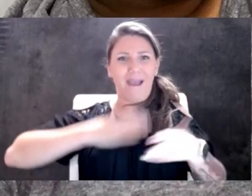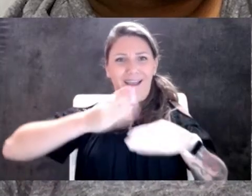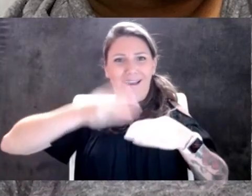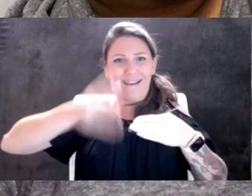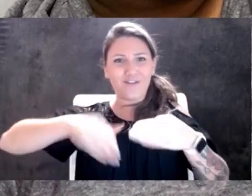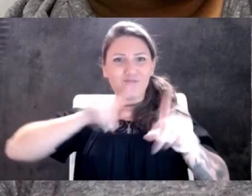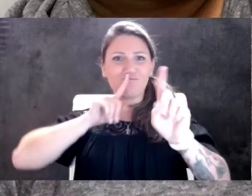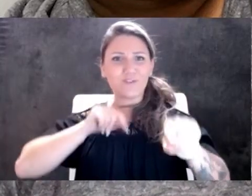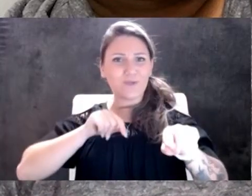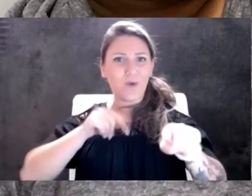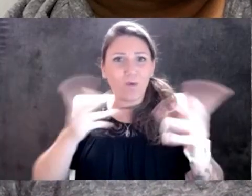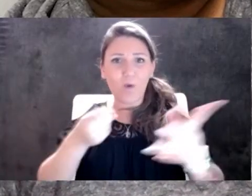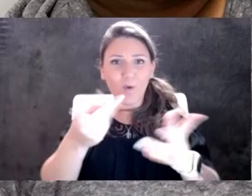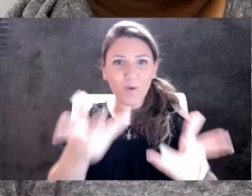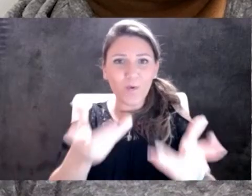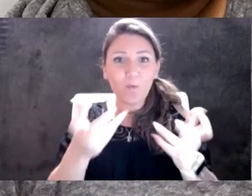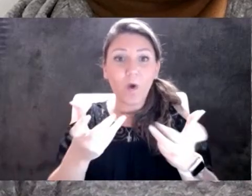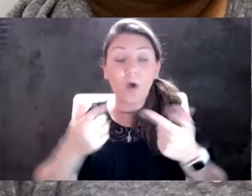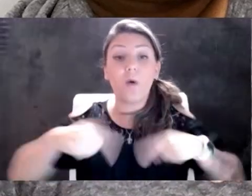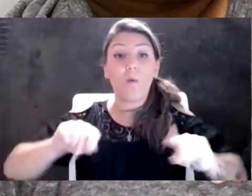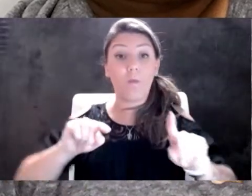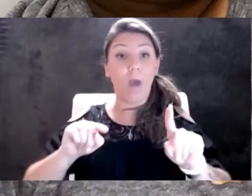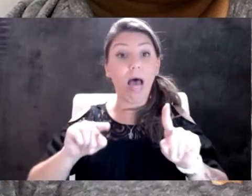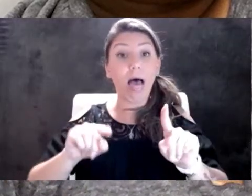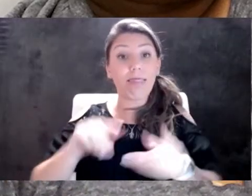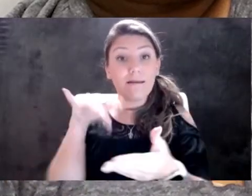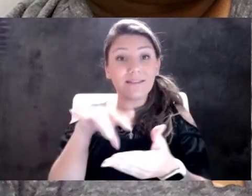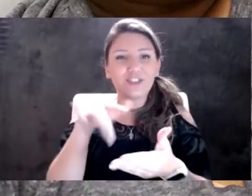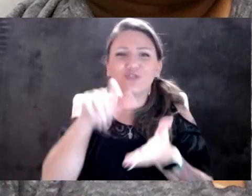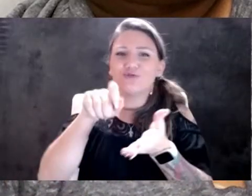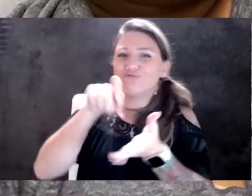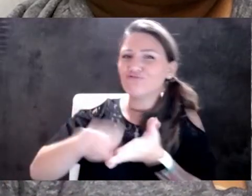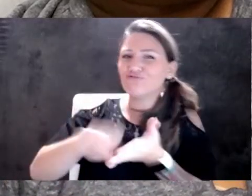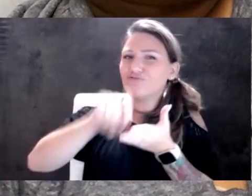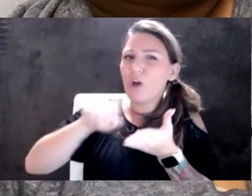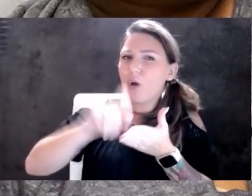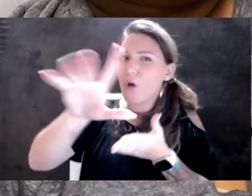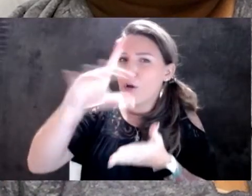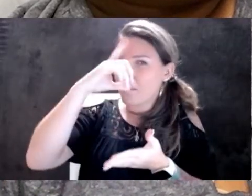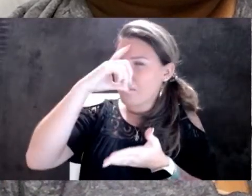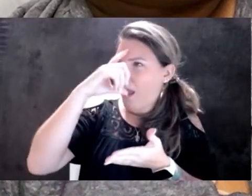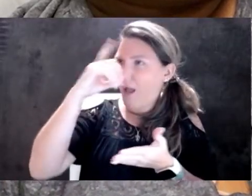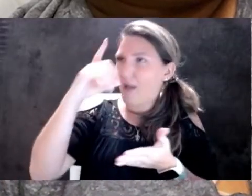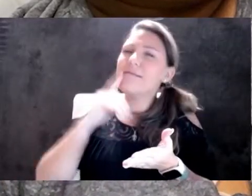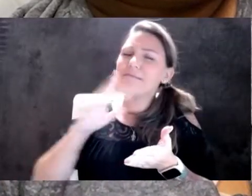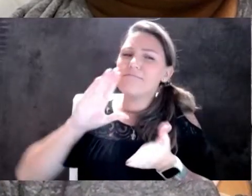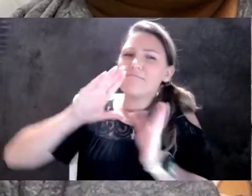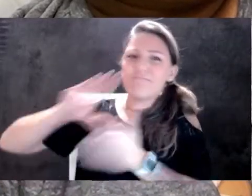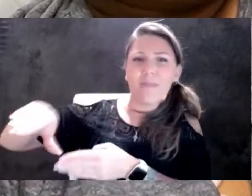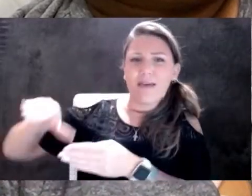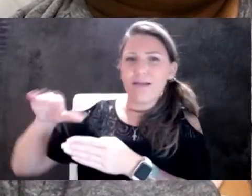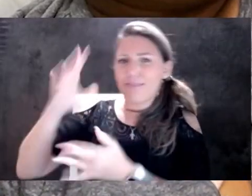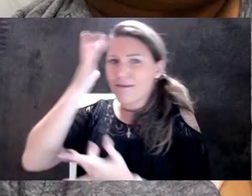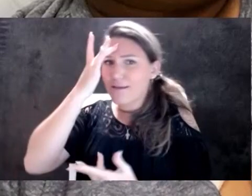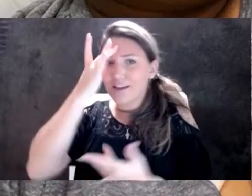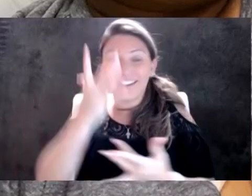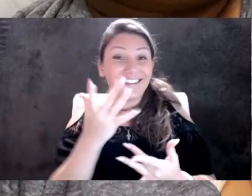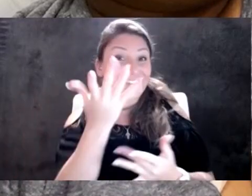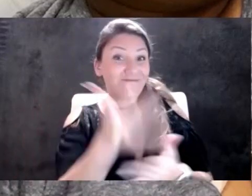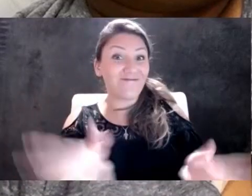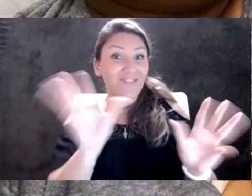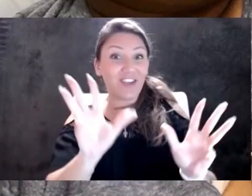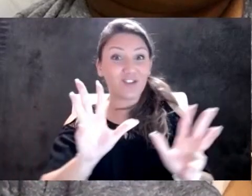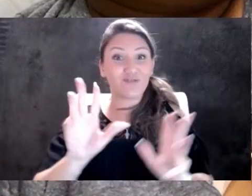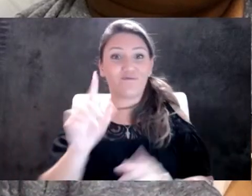through her clinical trial, Chatman wrote to keep her mind off her illness. She recently completed her first novel, a